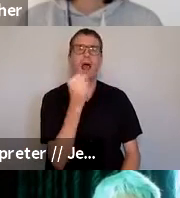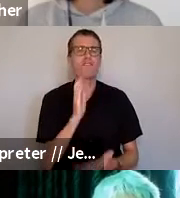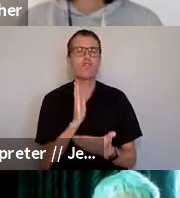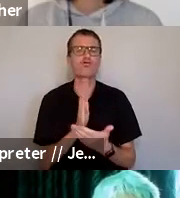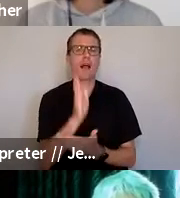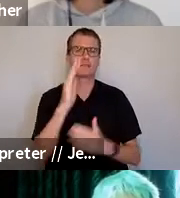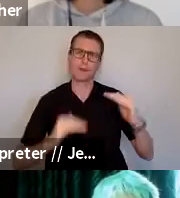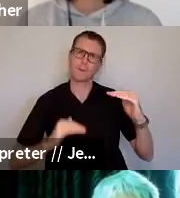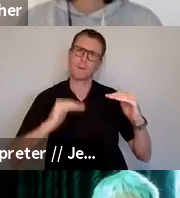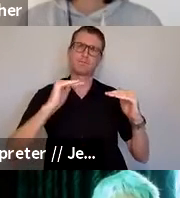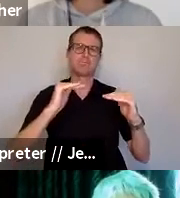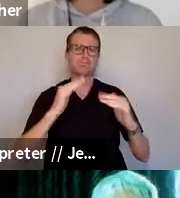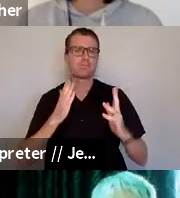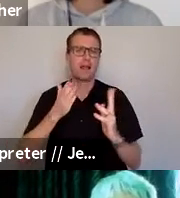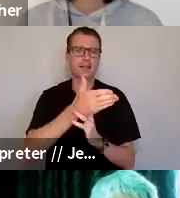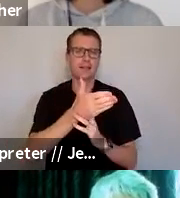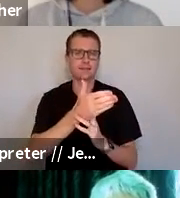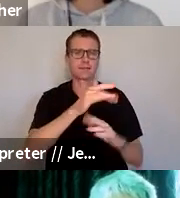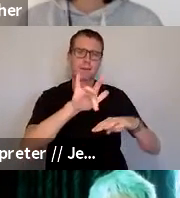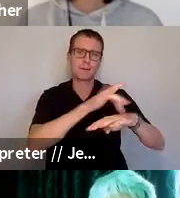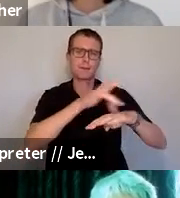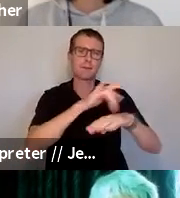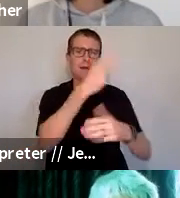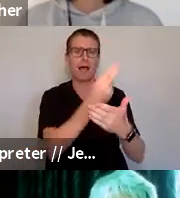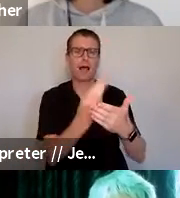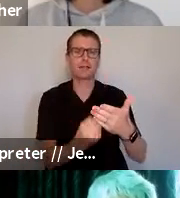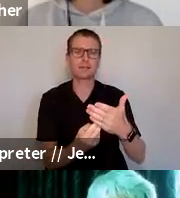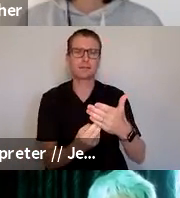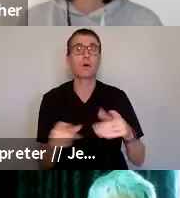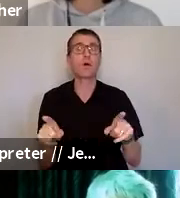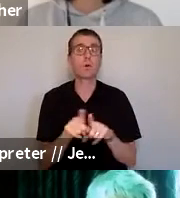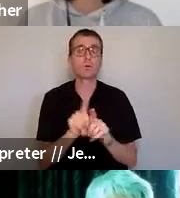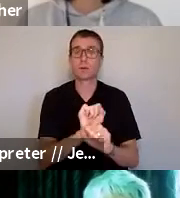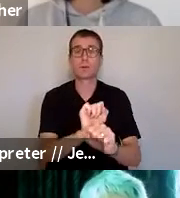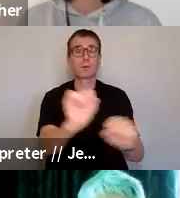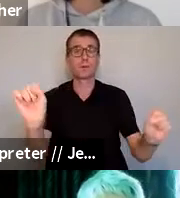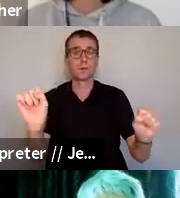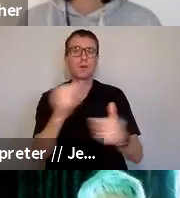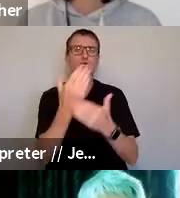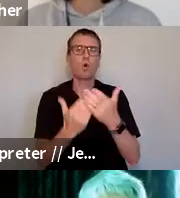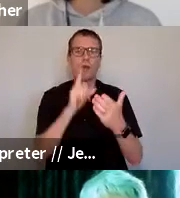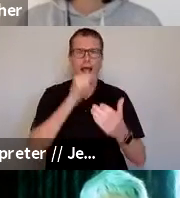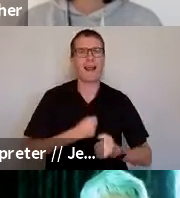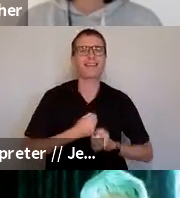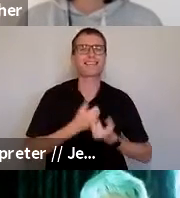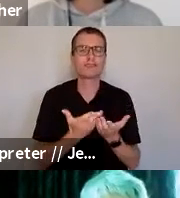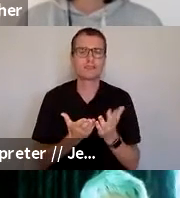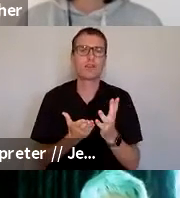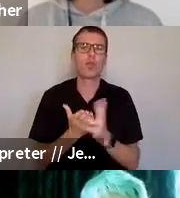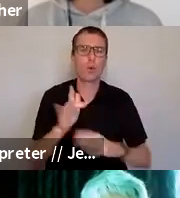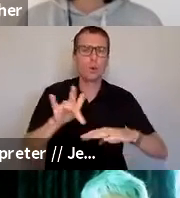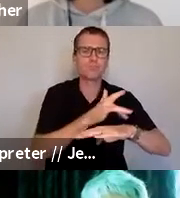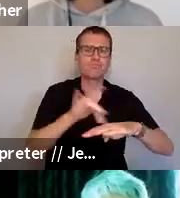and therefore to express their stories, be entertained, be